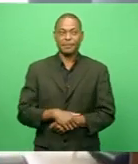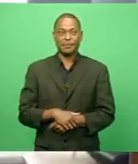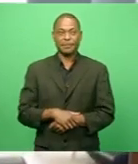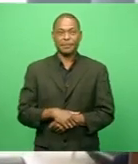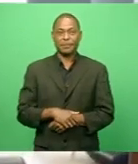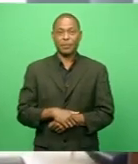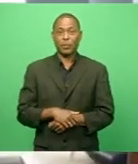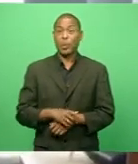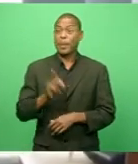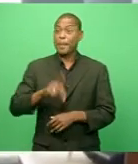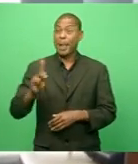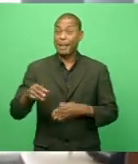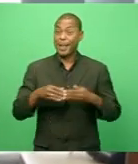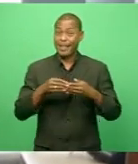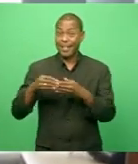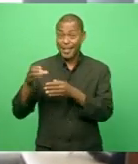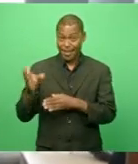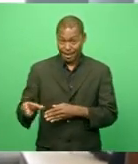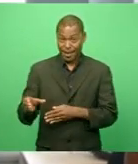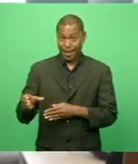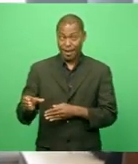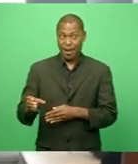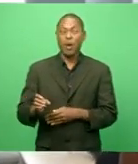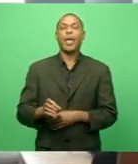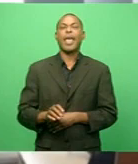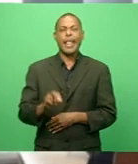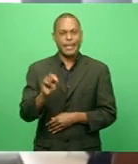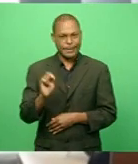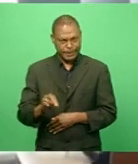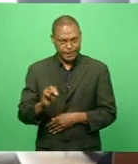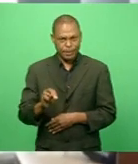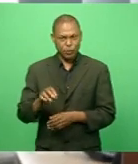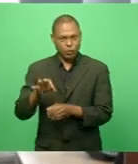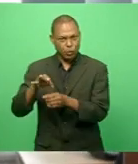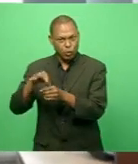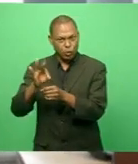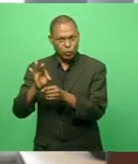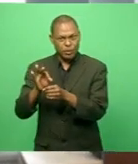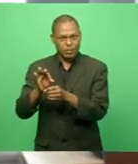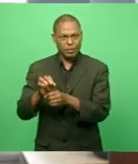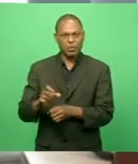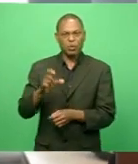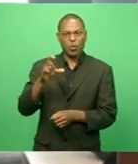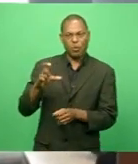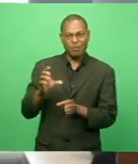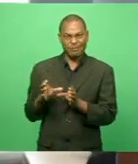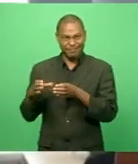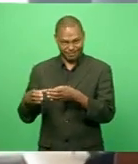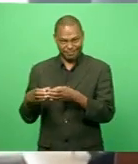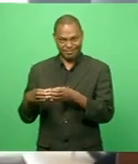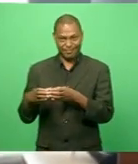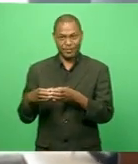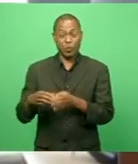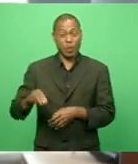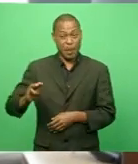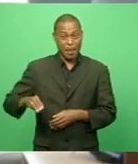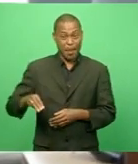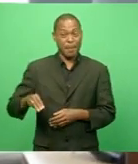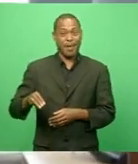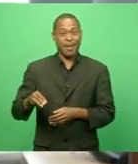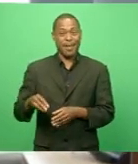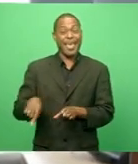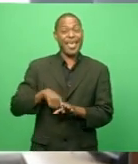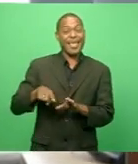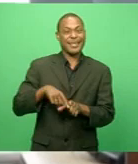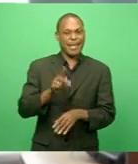parliamentary leader is to be chosen from within caucus, which is the members of parliament that have made it into parliament at the end of an